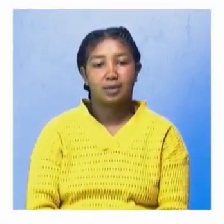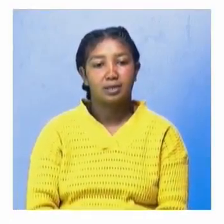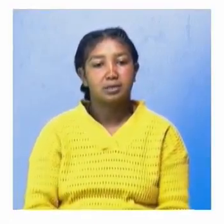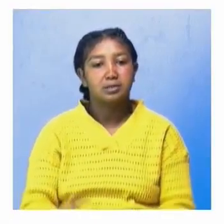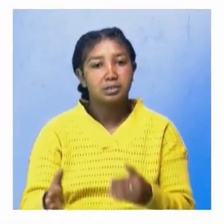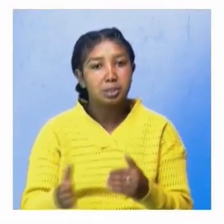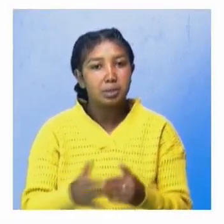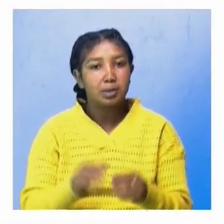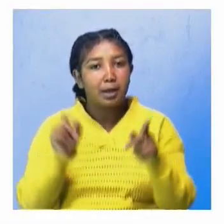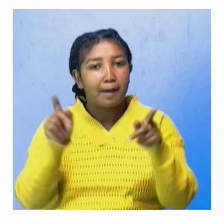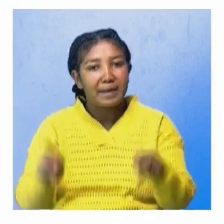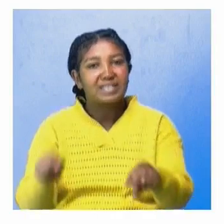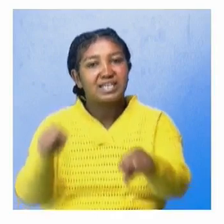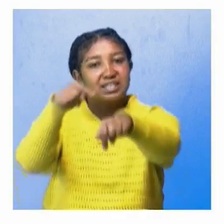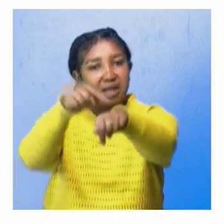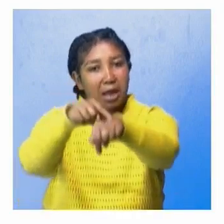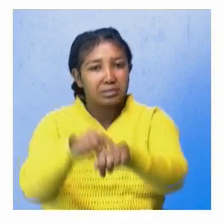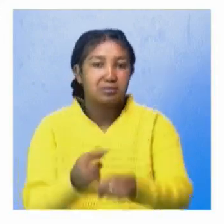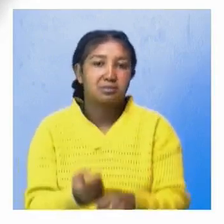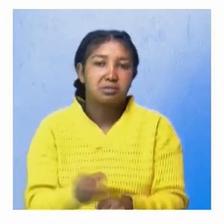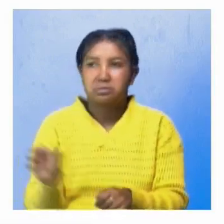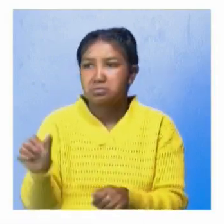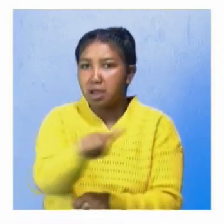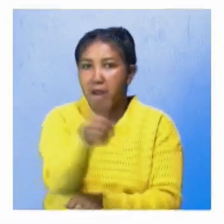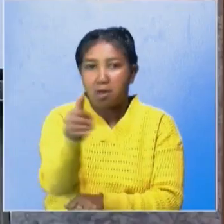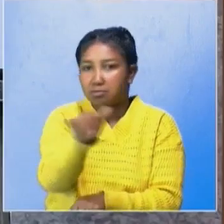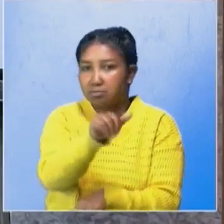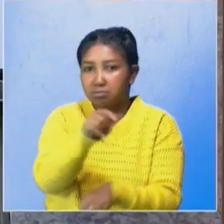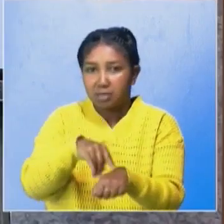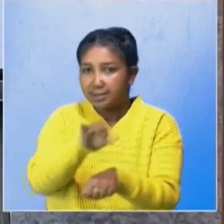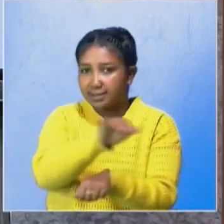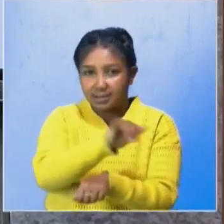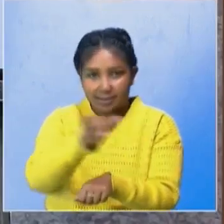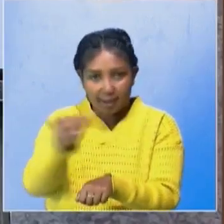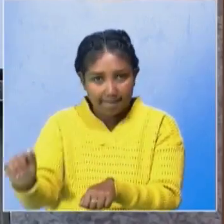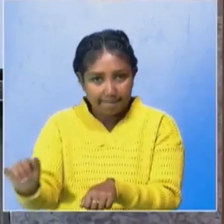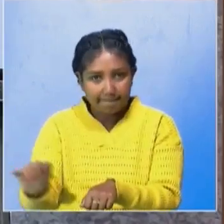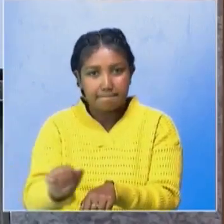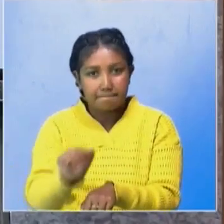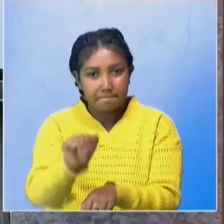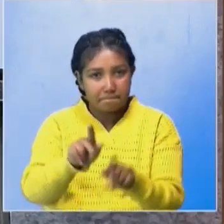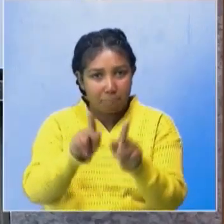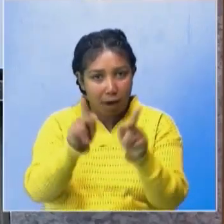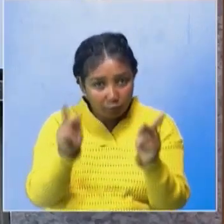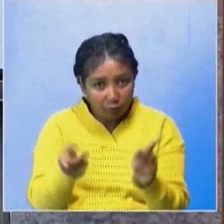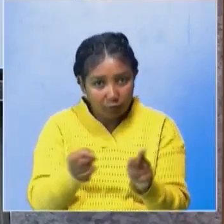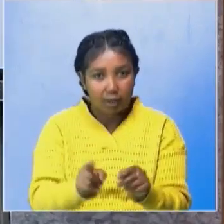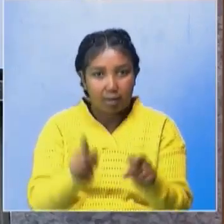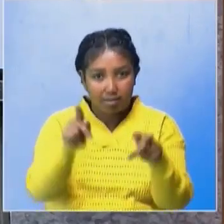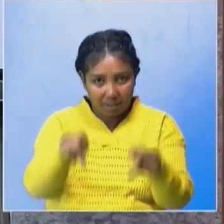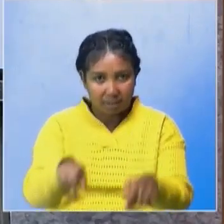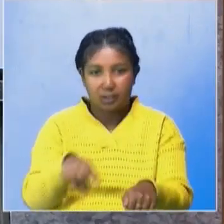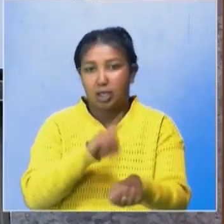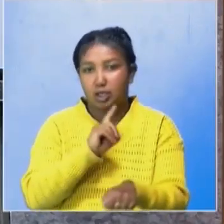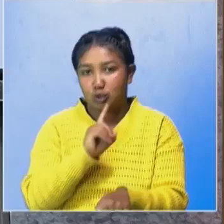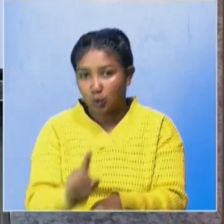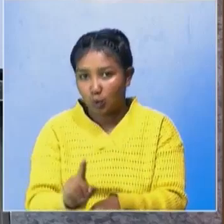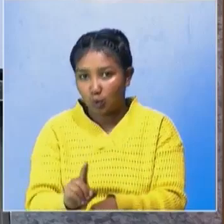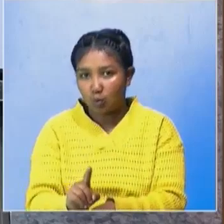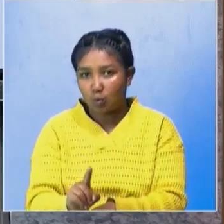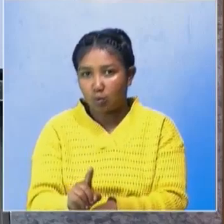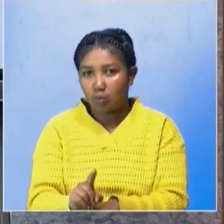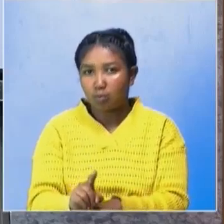simple present tense is a tense part of present tense. We will learn even